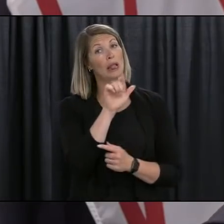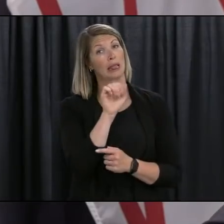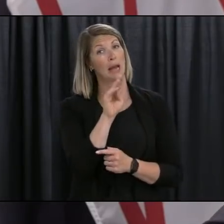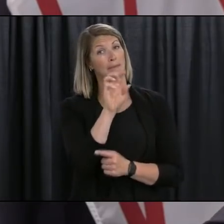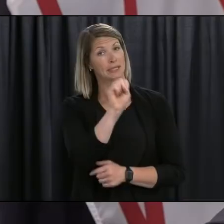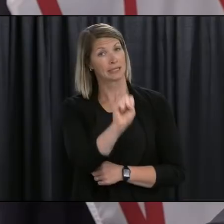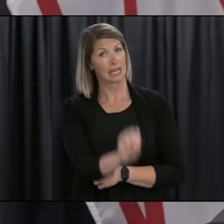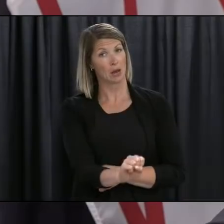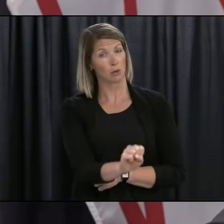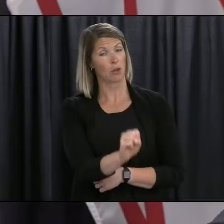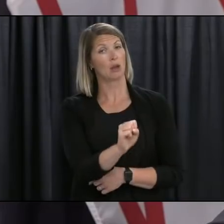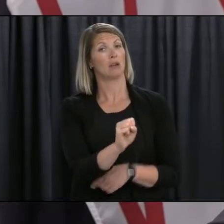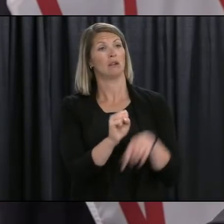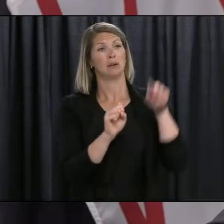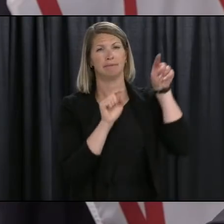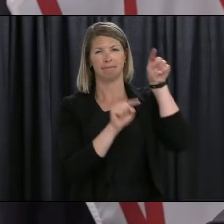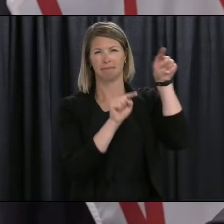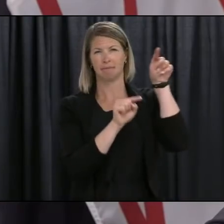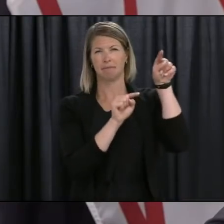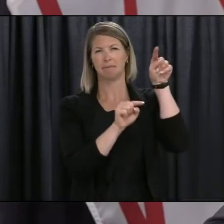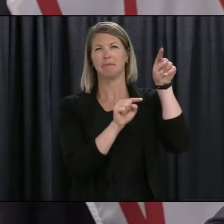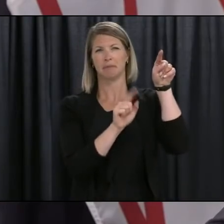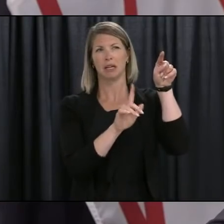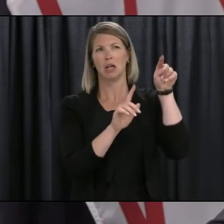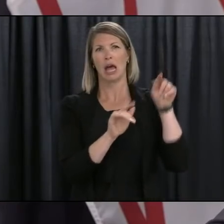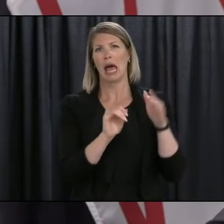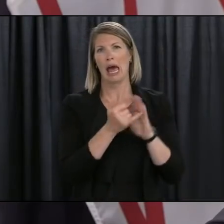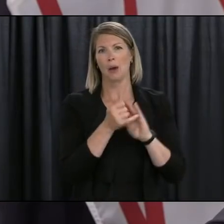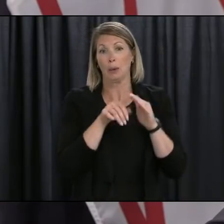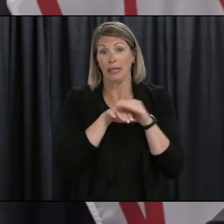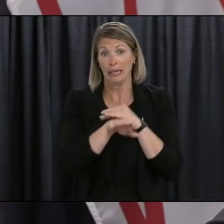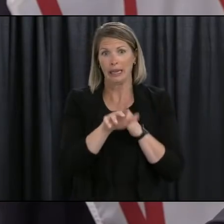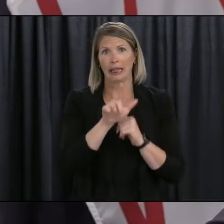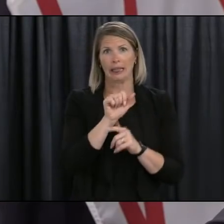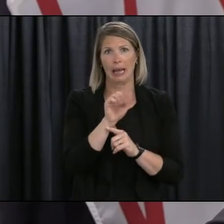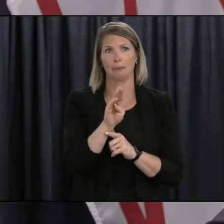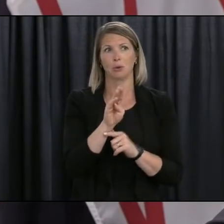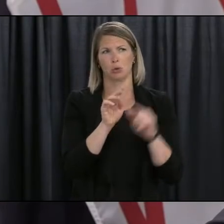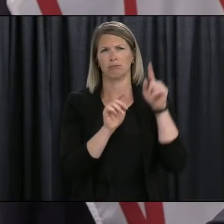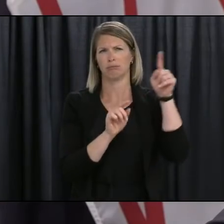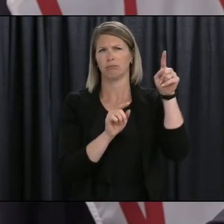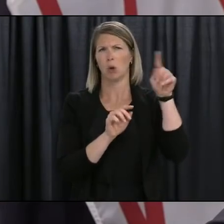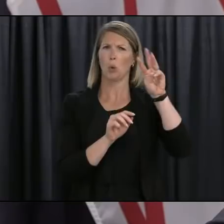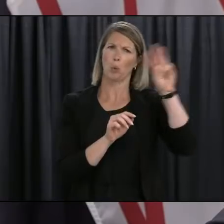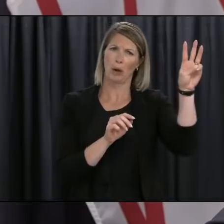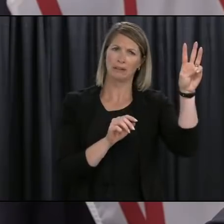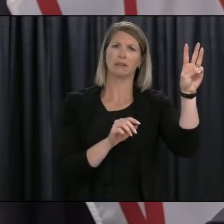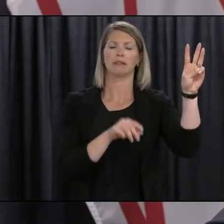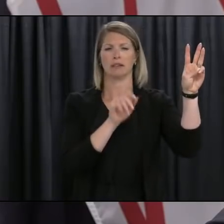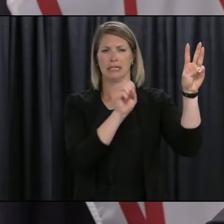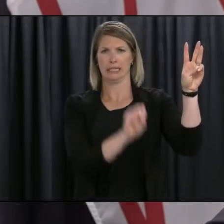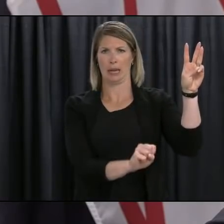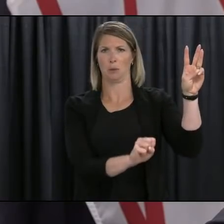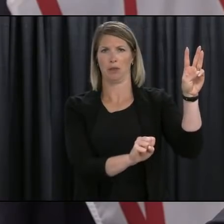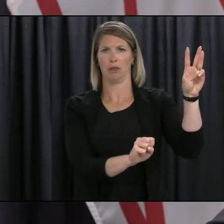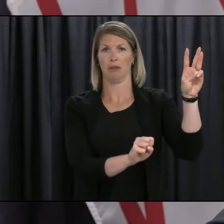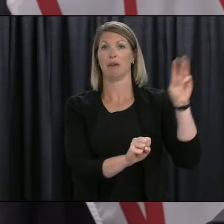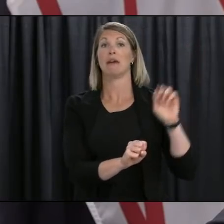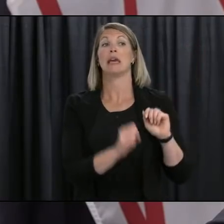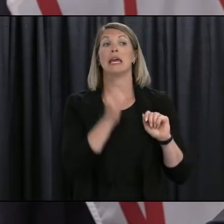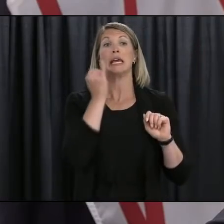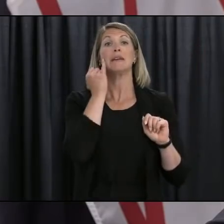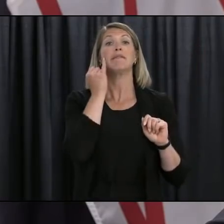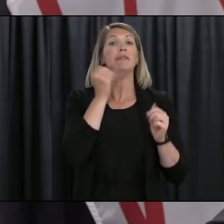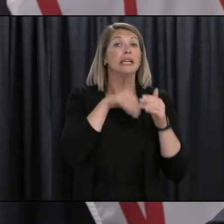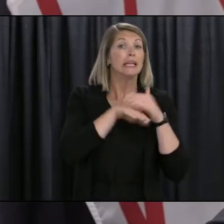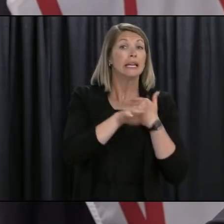points into Labrador, and we've been through these, I think, a number of times. It's if you're traveling from Newfoundland to Labrador, you actually go in through Quebec and